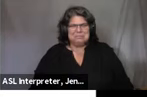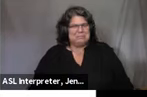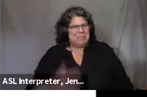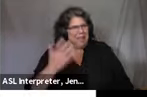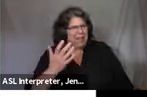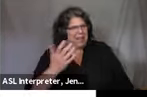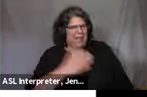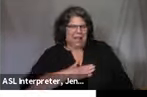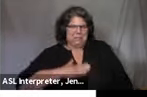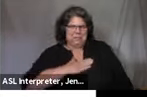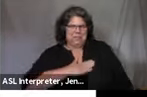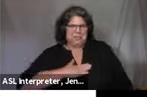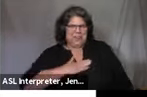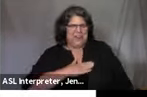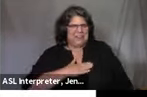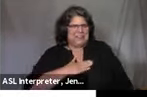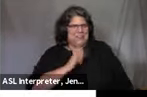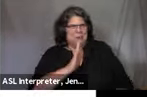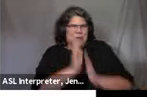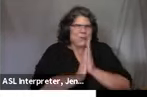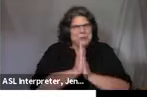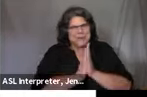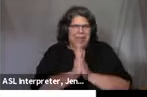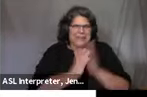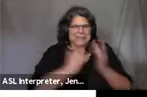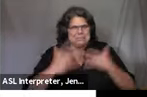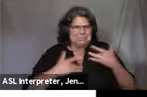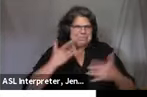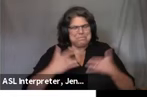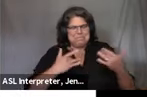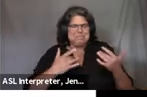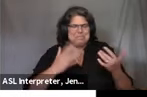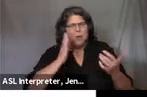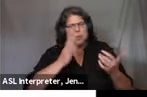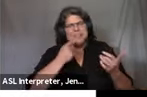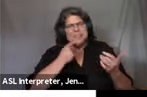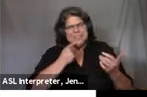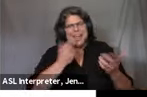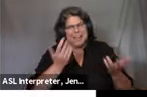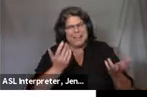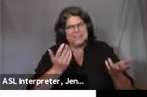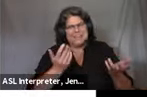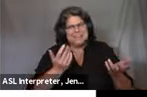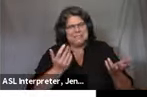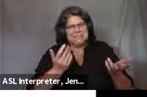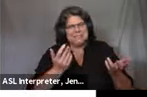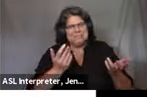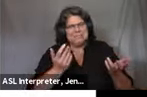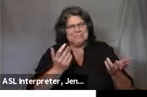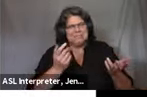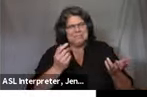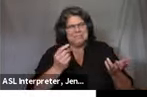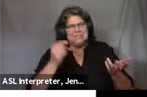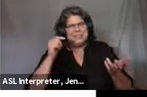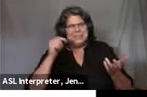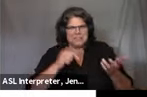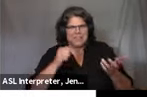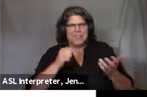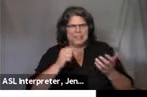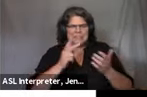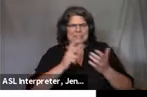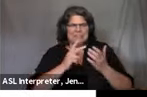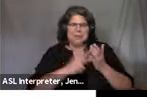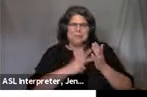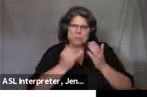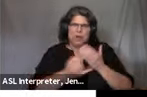I appreciate the enthusiasm. I will say that, again, this is a special project delivery process